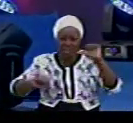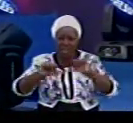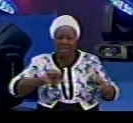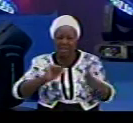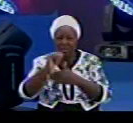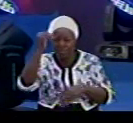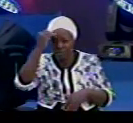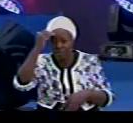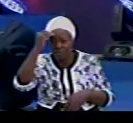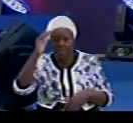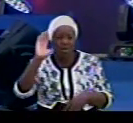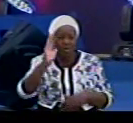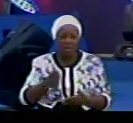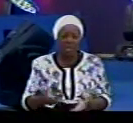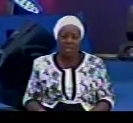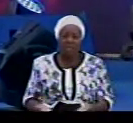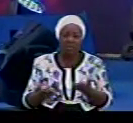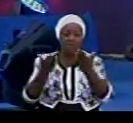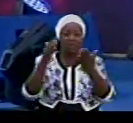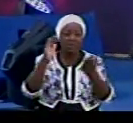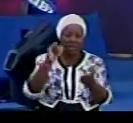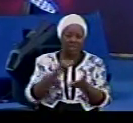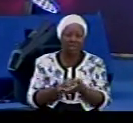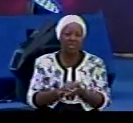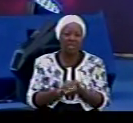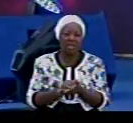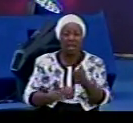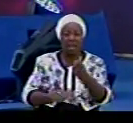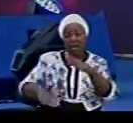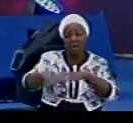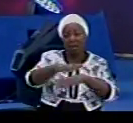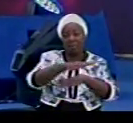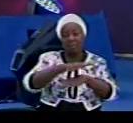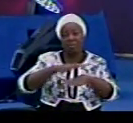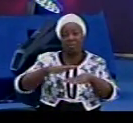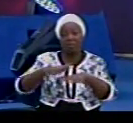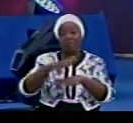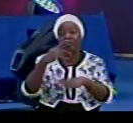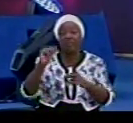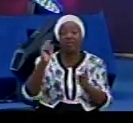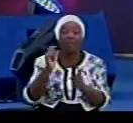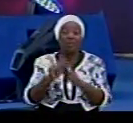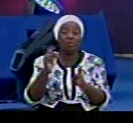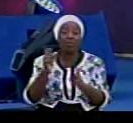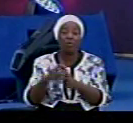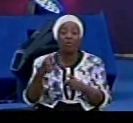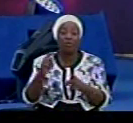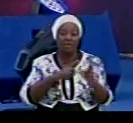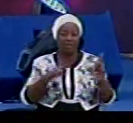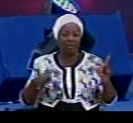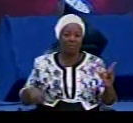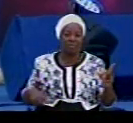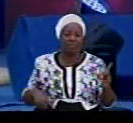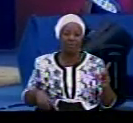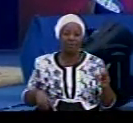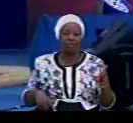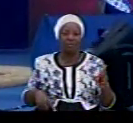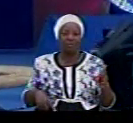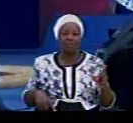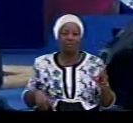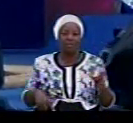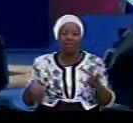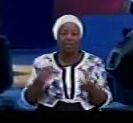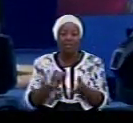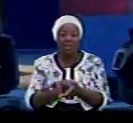we exalt that above the works of the Lord. That's what Thomas